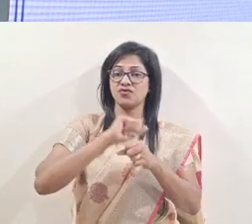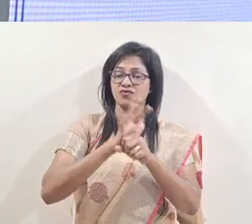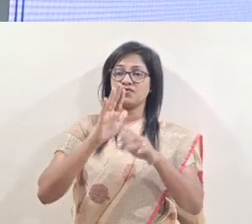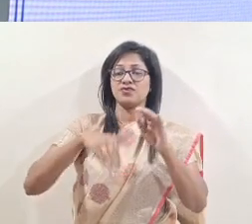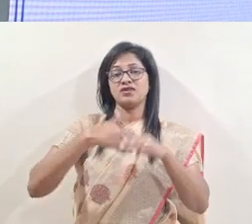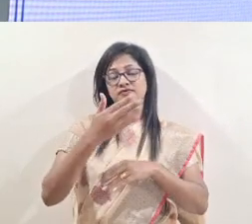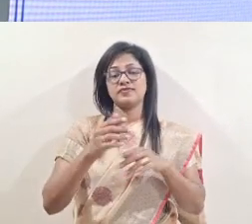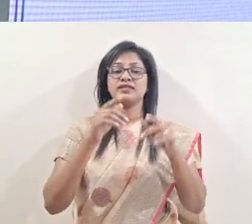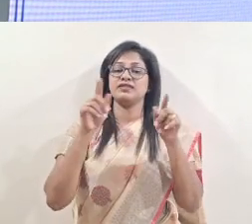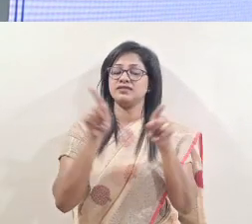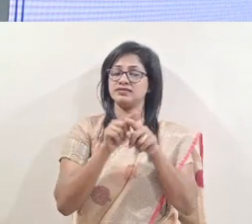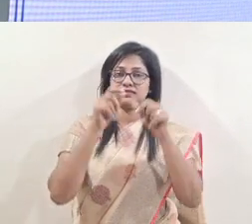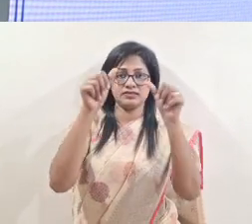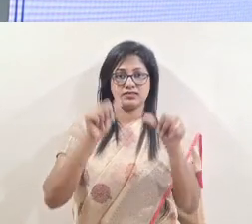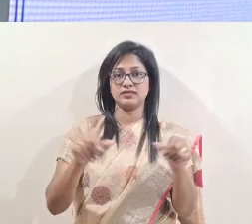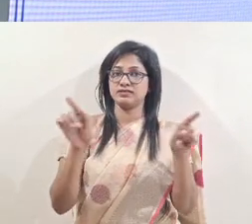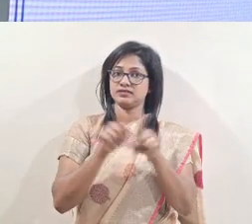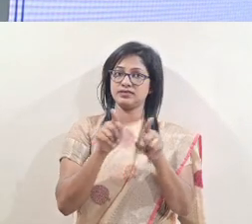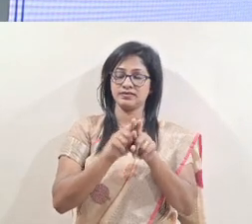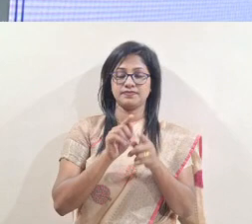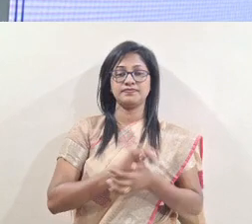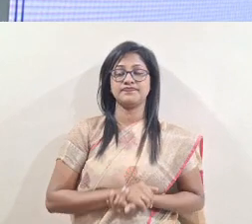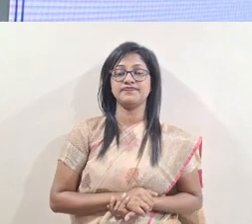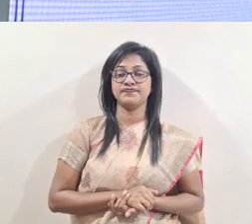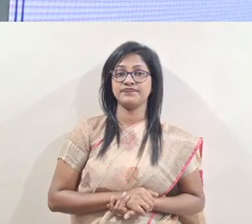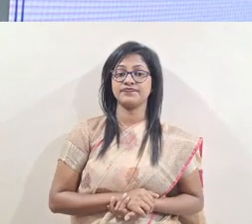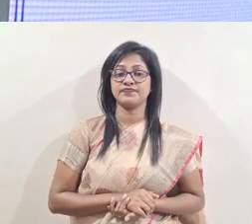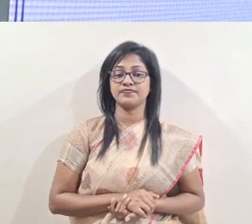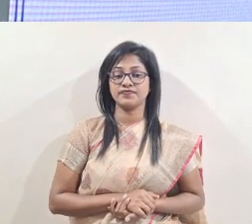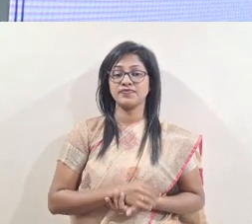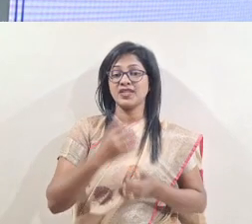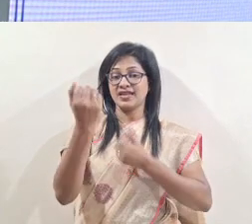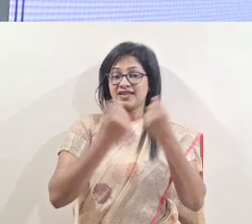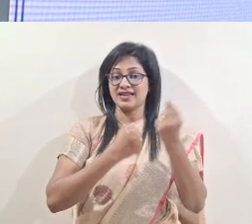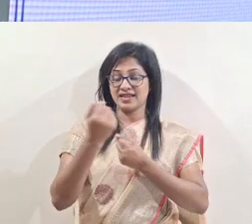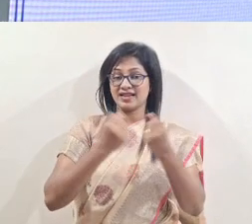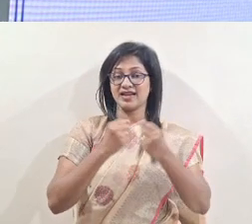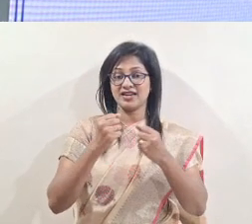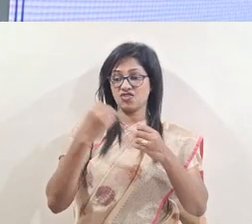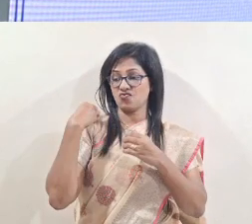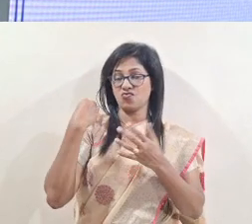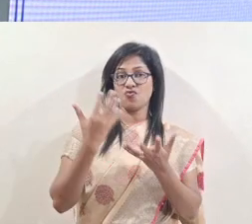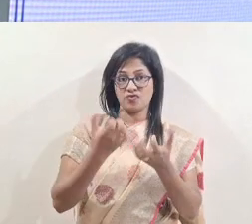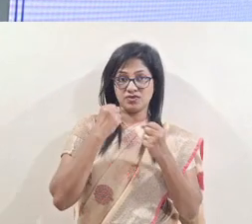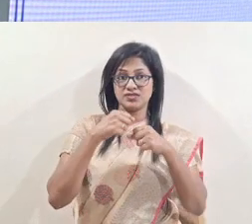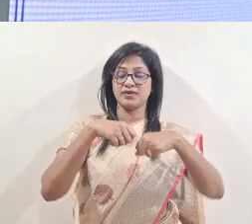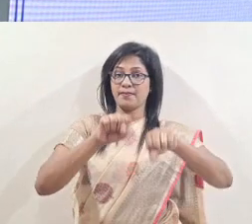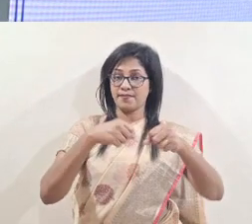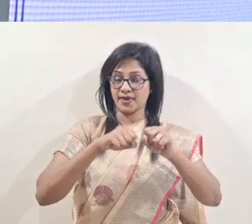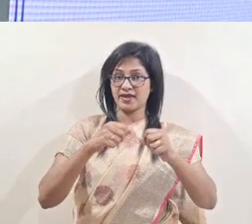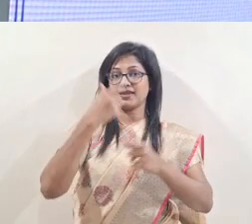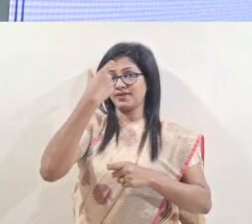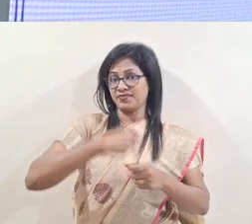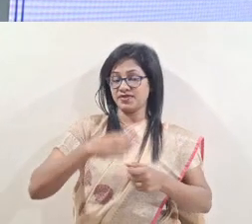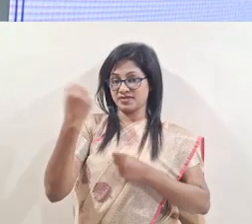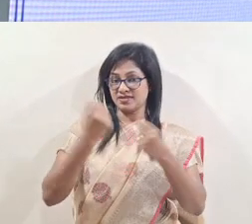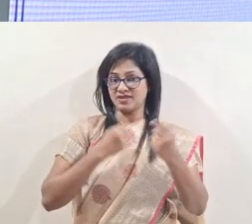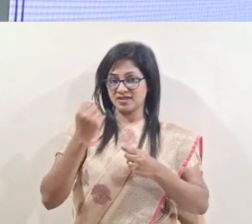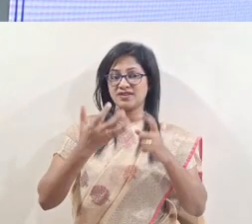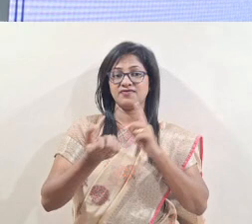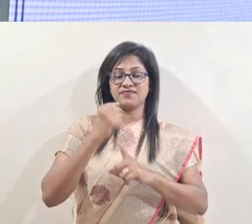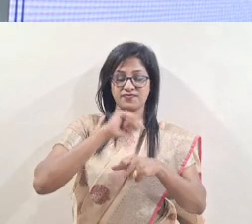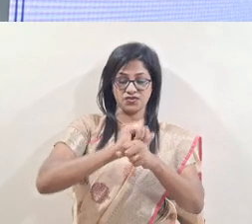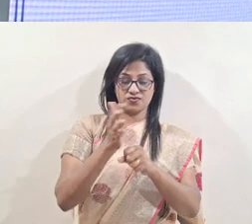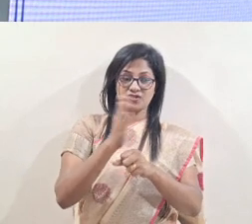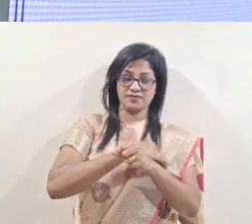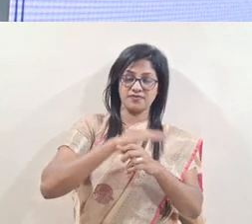result. Coming to the vehicle ownership for two-wheelers and personal car, we found that even before COVID-19 and after COVID-19, if